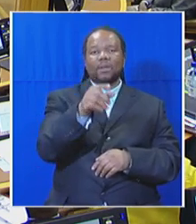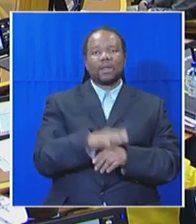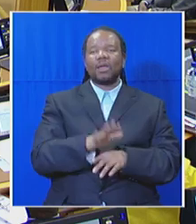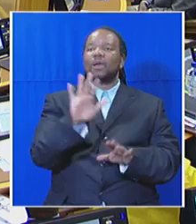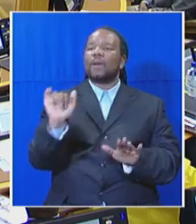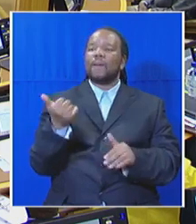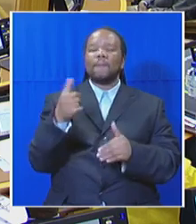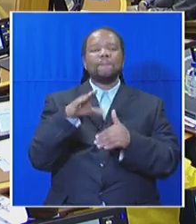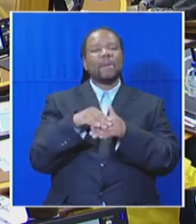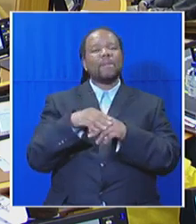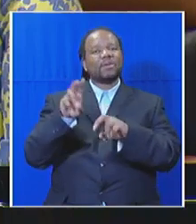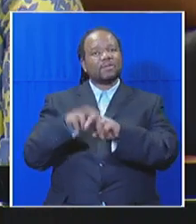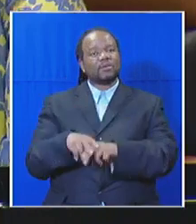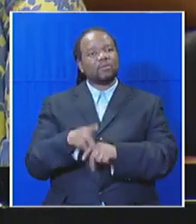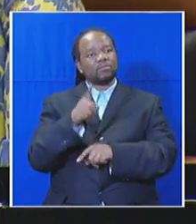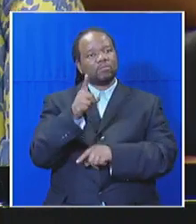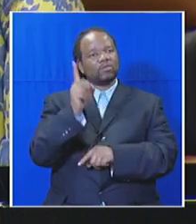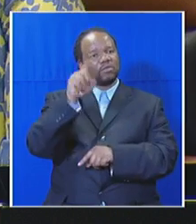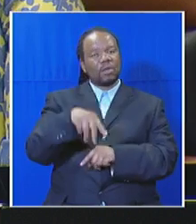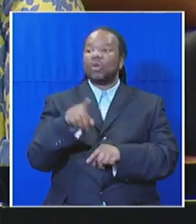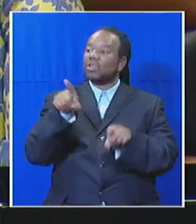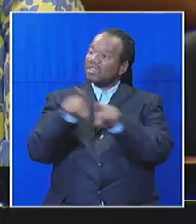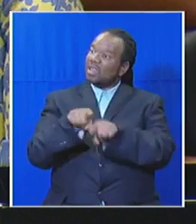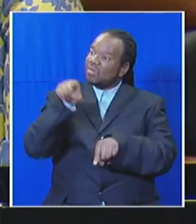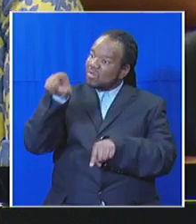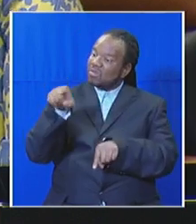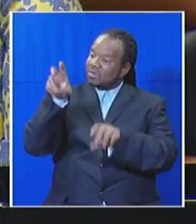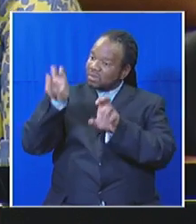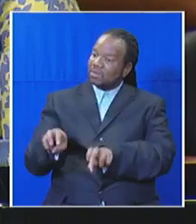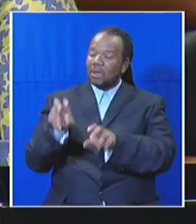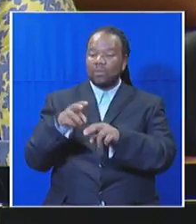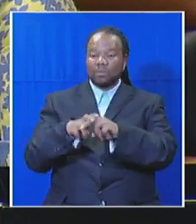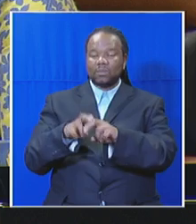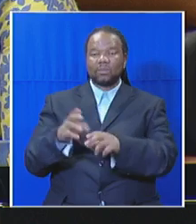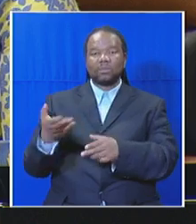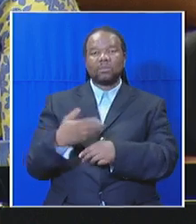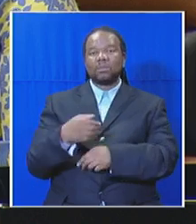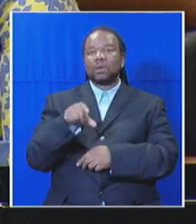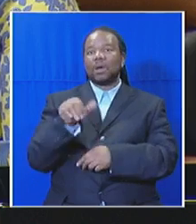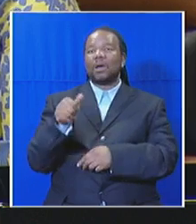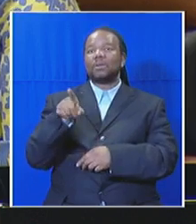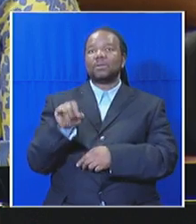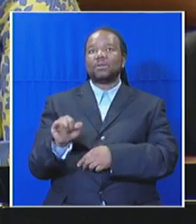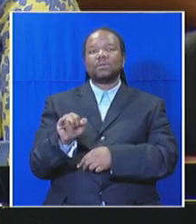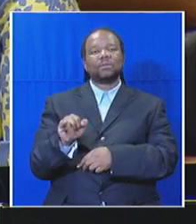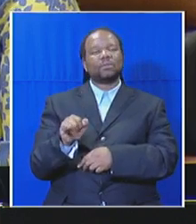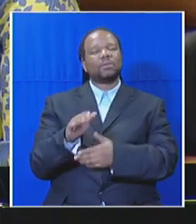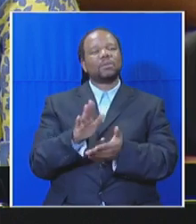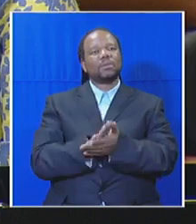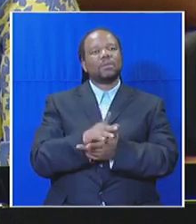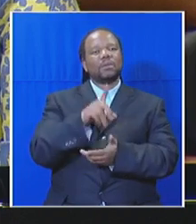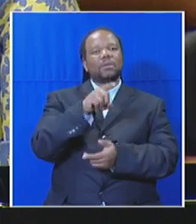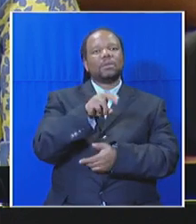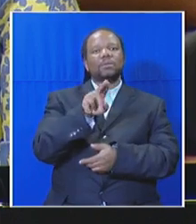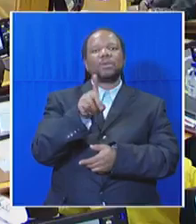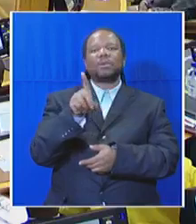seat. Yeah, she must sit down. You must sit down, Honorable Kadi. Honorable Dudley. Madam